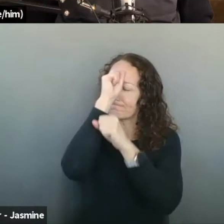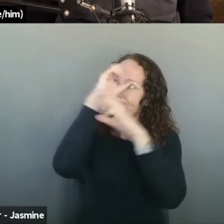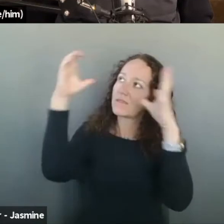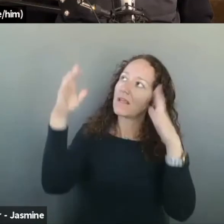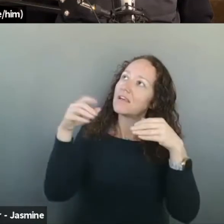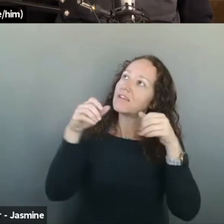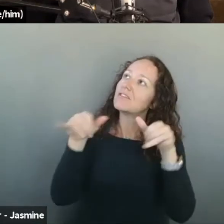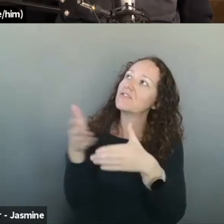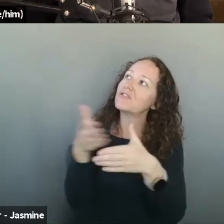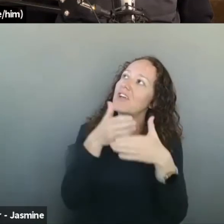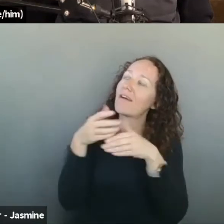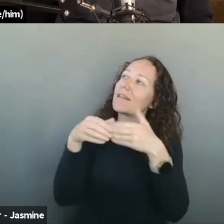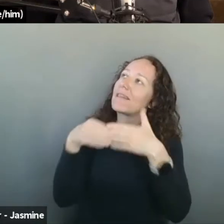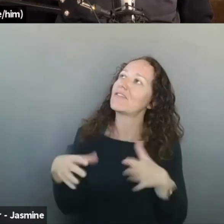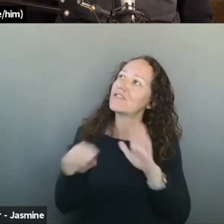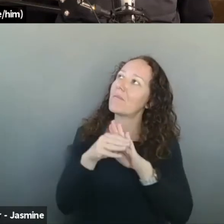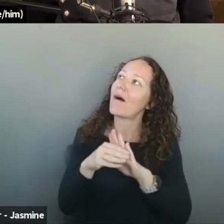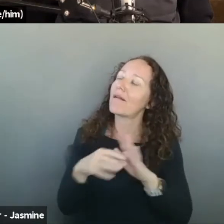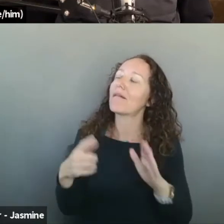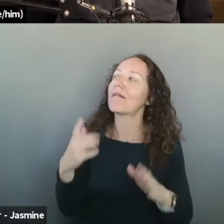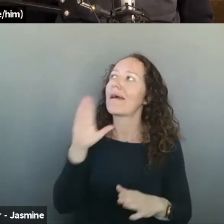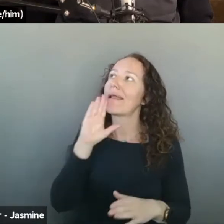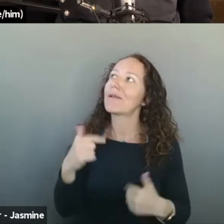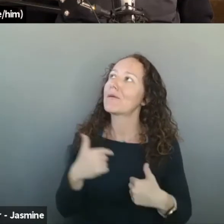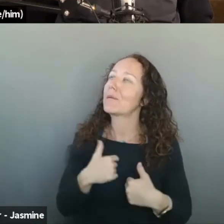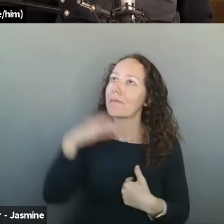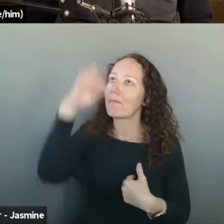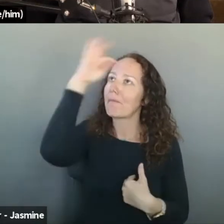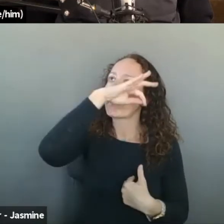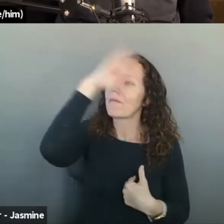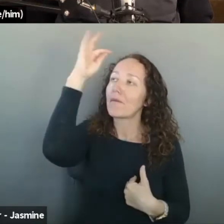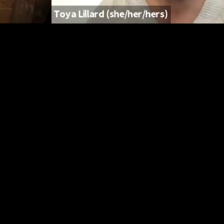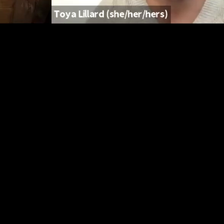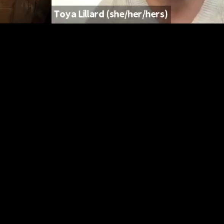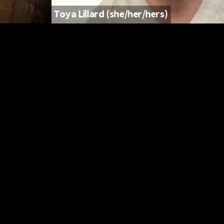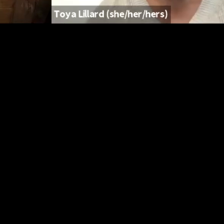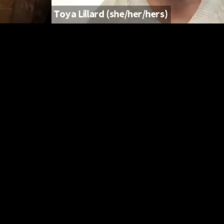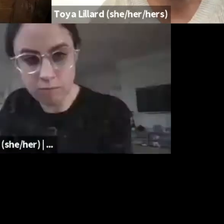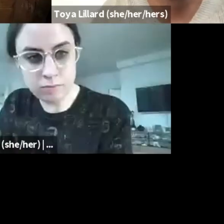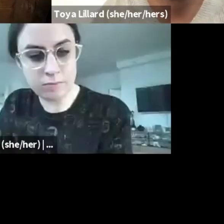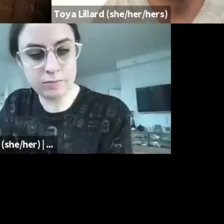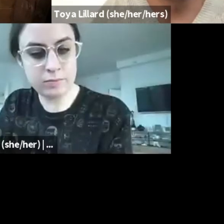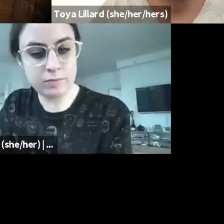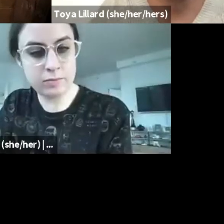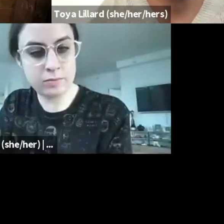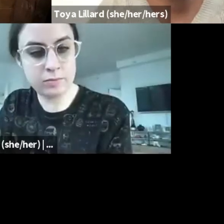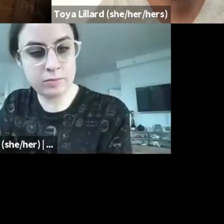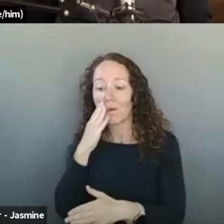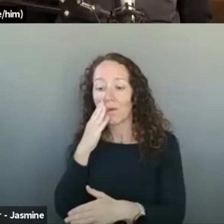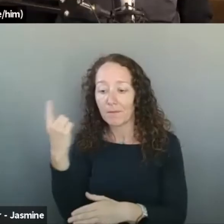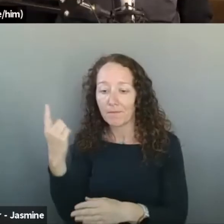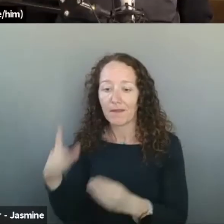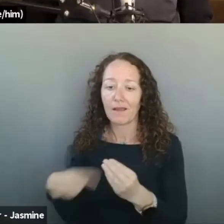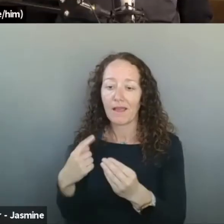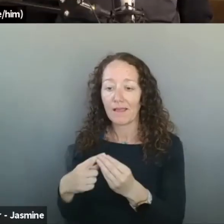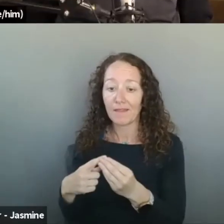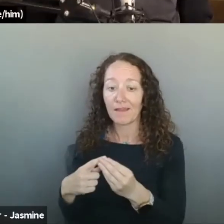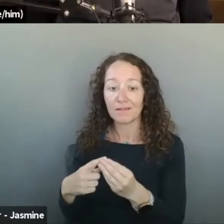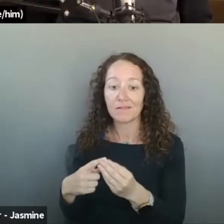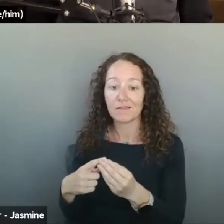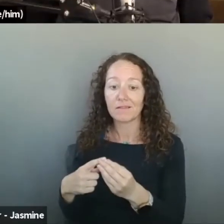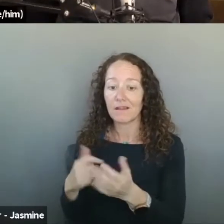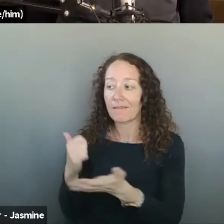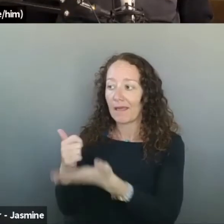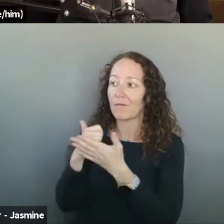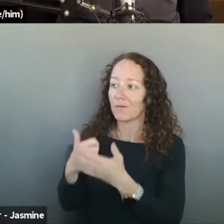it. So what do? You go hire somebody who knows something about it and who can help you, get your ish together, develop